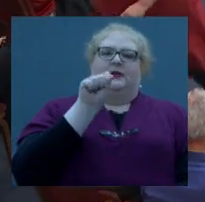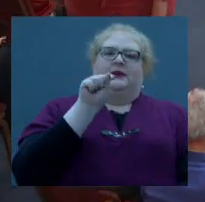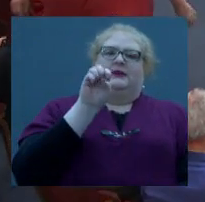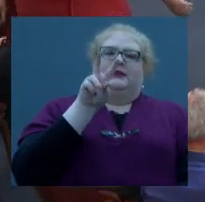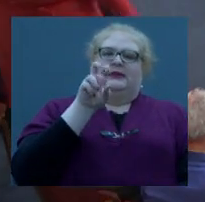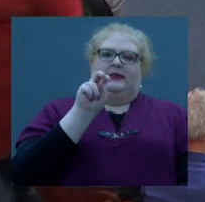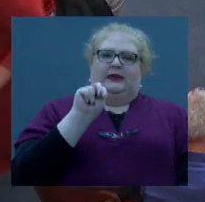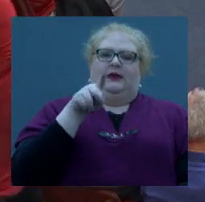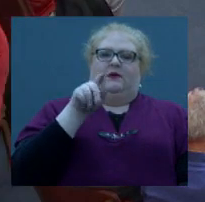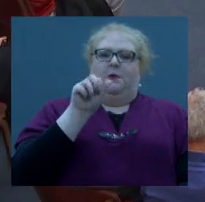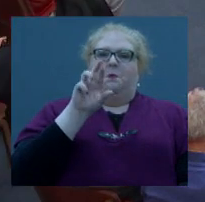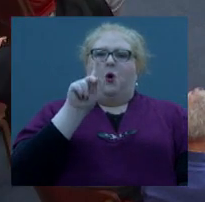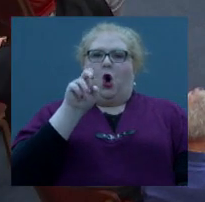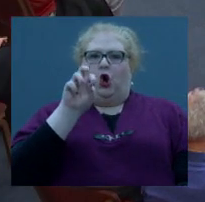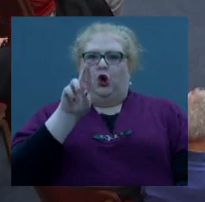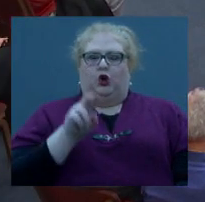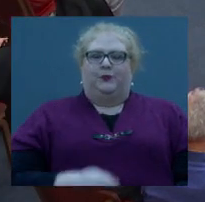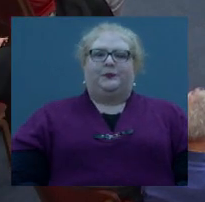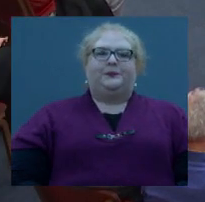Parker.